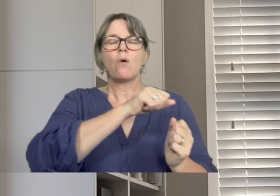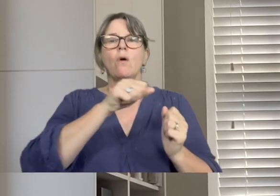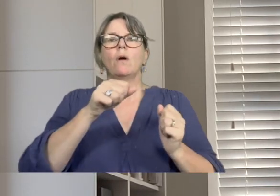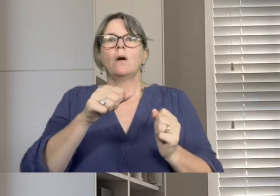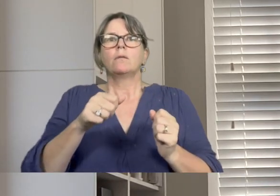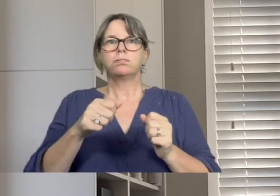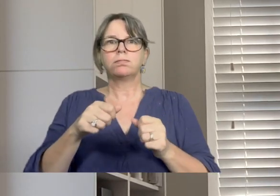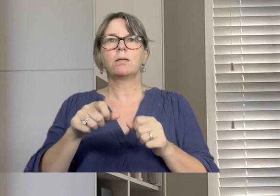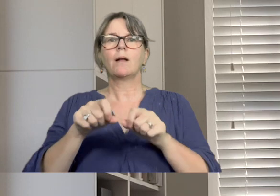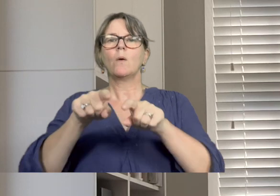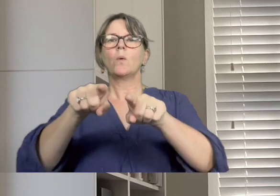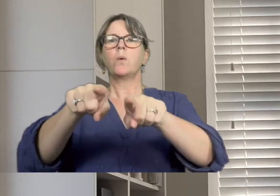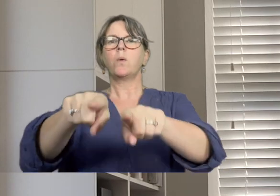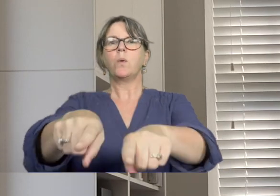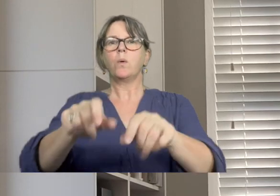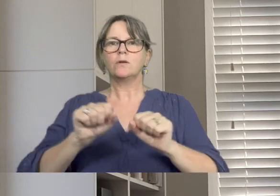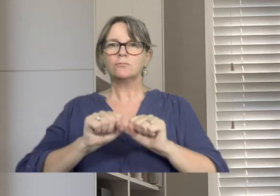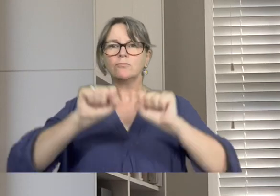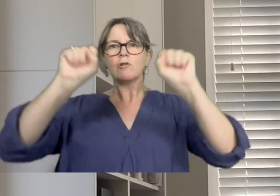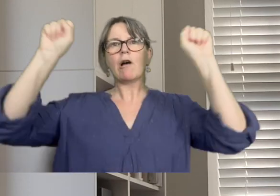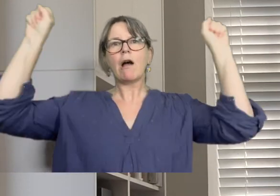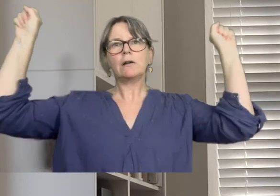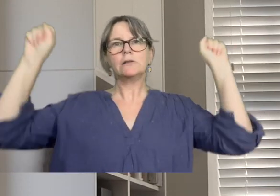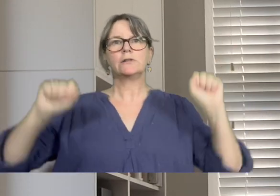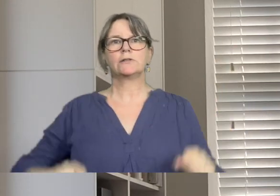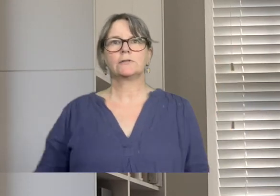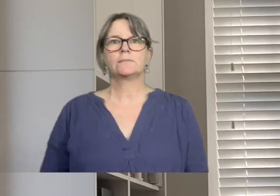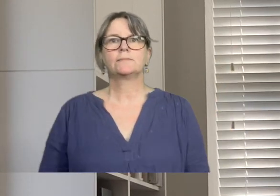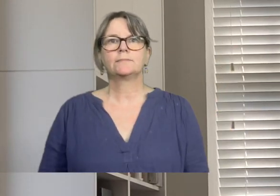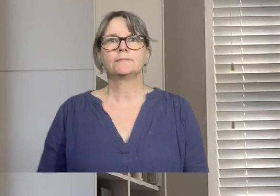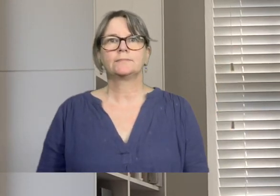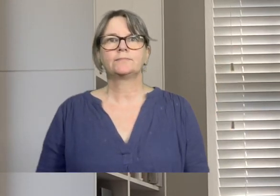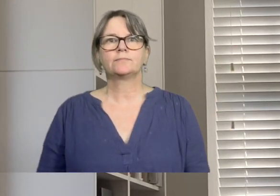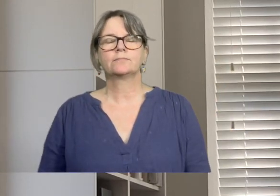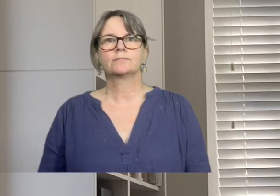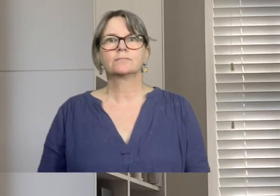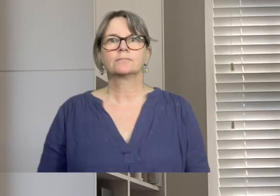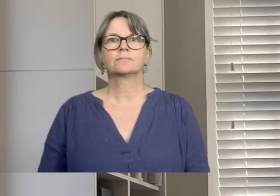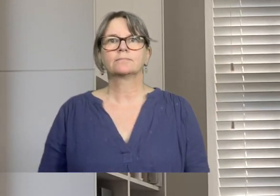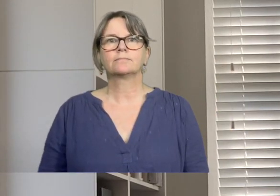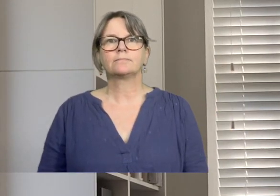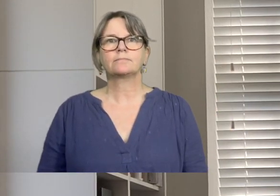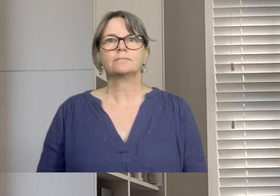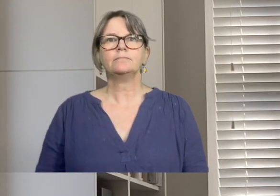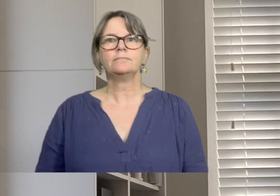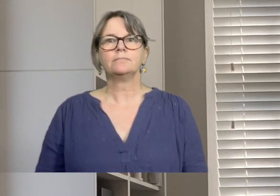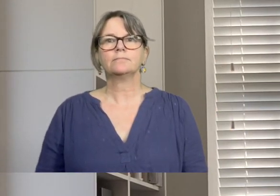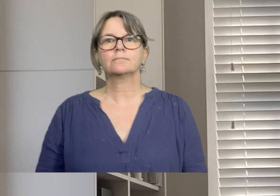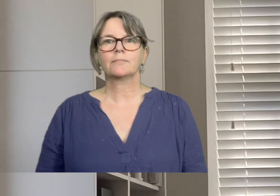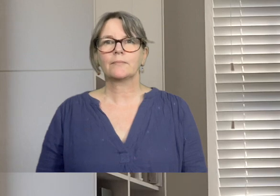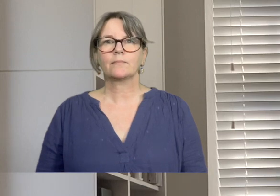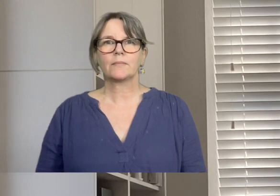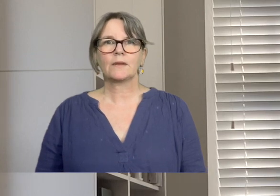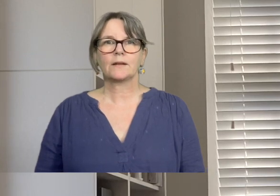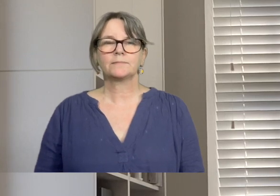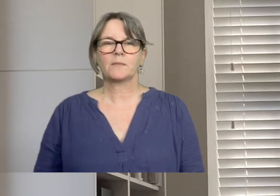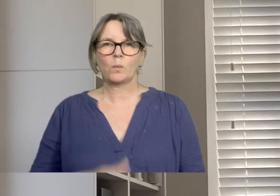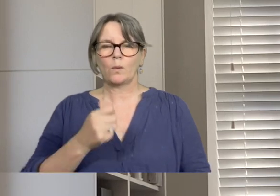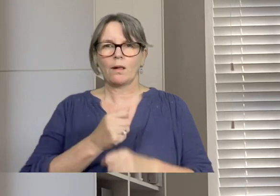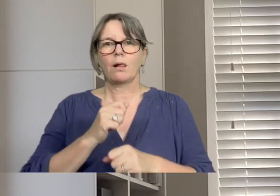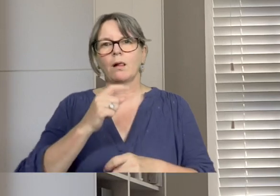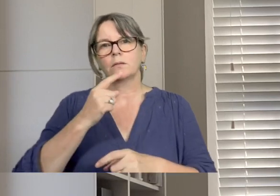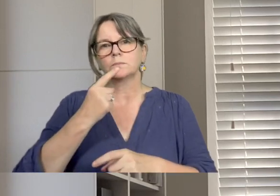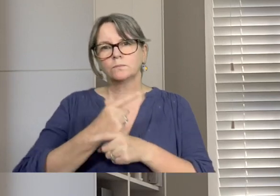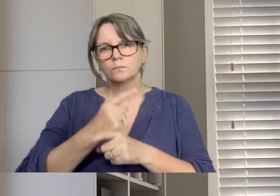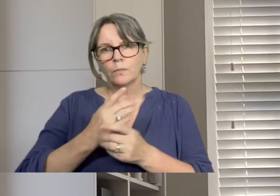rest, have a little extend away, maybe a little bit of a banana stretch just to get yourself ready. I'm going to talk at you and then we'll do it all together. So we're going to find